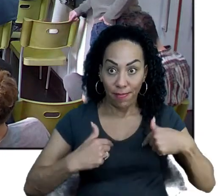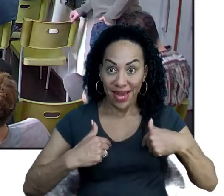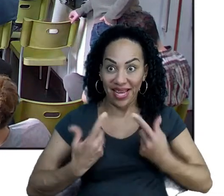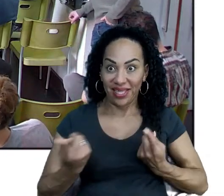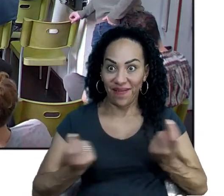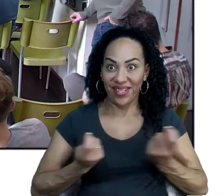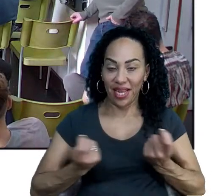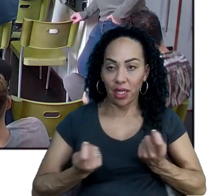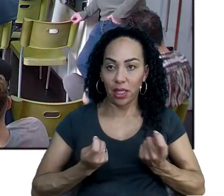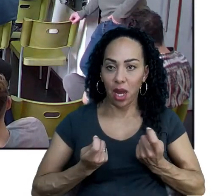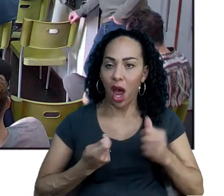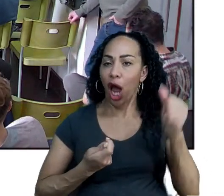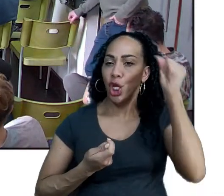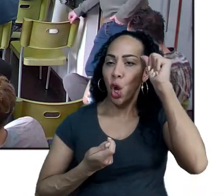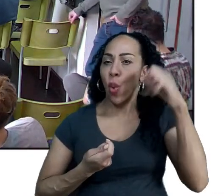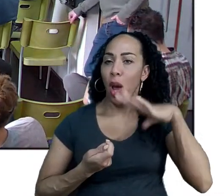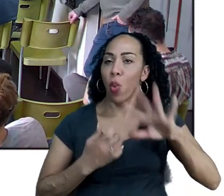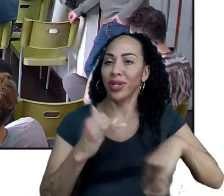Yes.